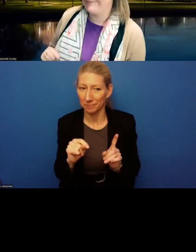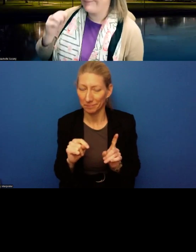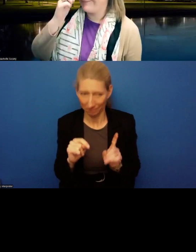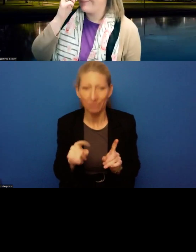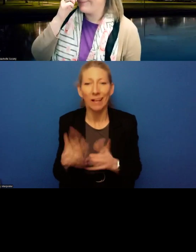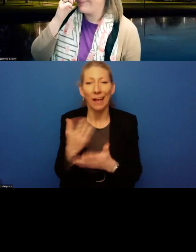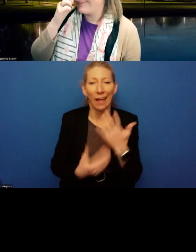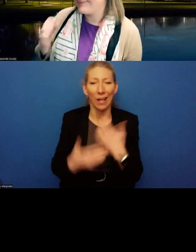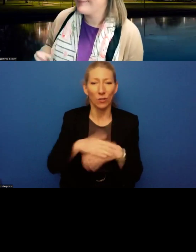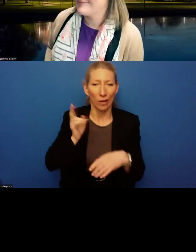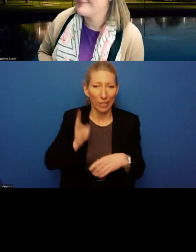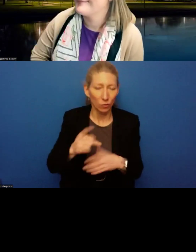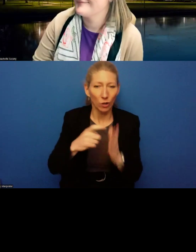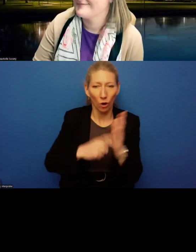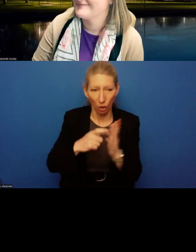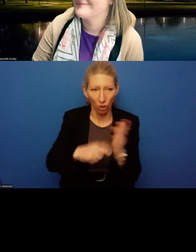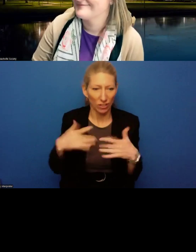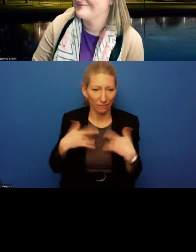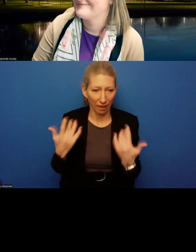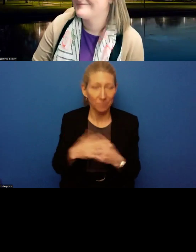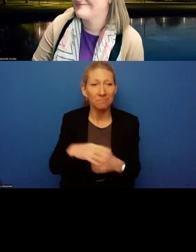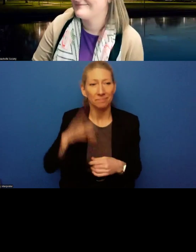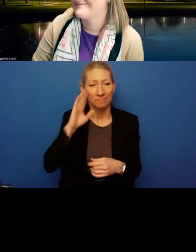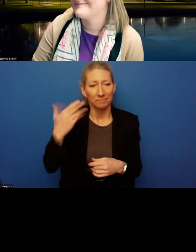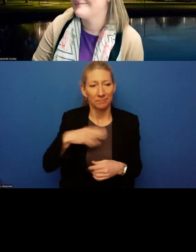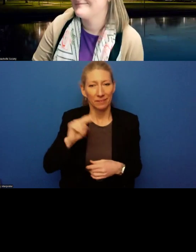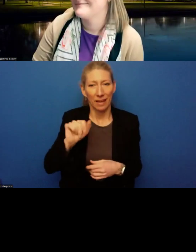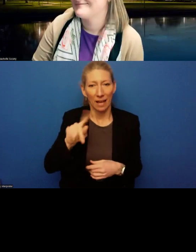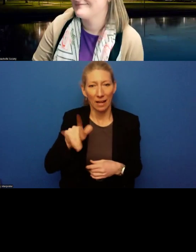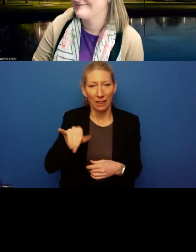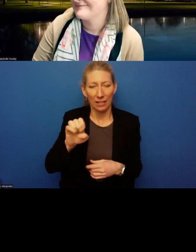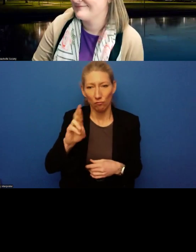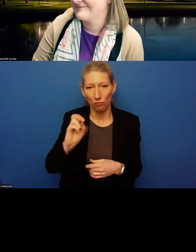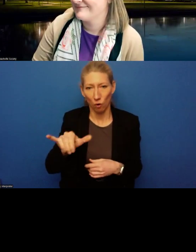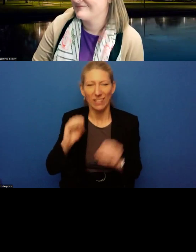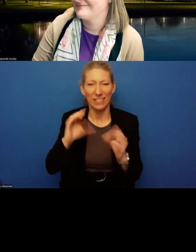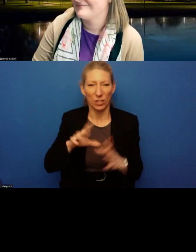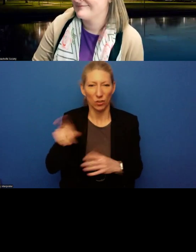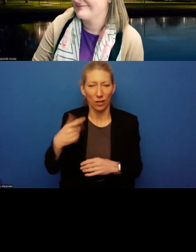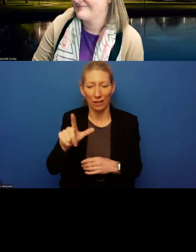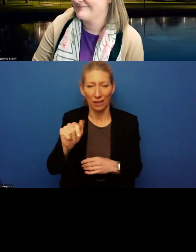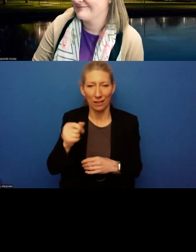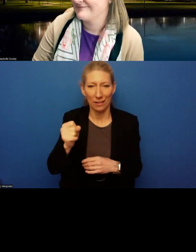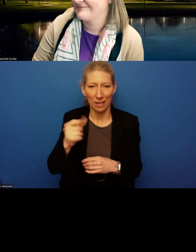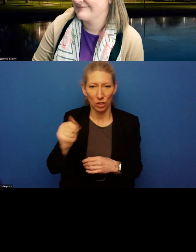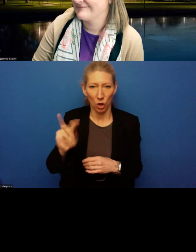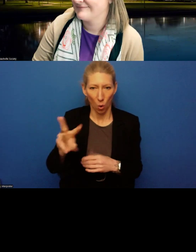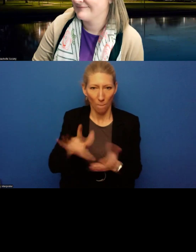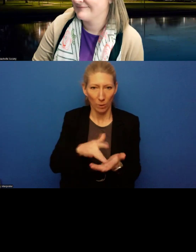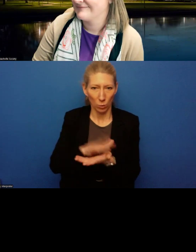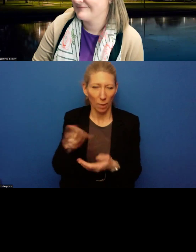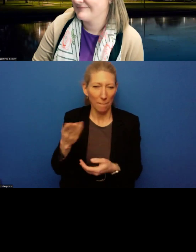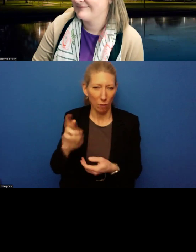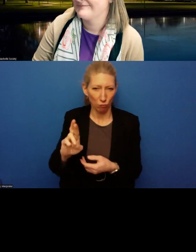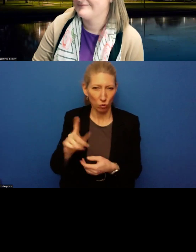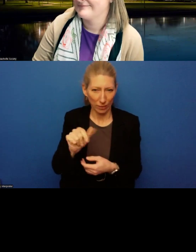hands-on history and archaeology. Hi, I'm Natalie Roy, a teacher at Glasgow Middle School in Baton Rouge, Louisiana. I